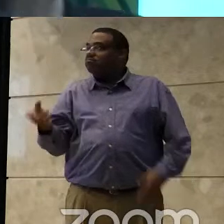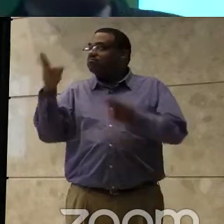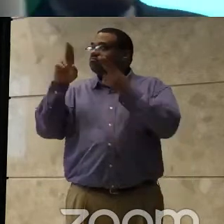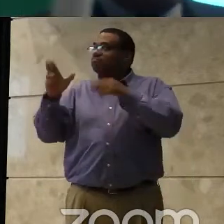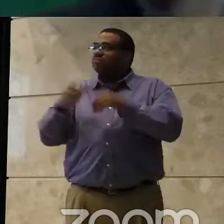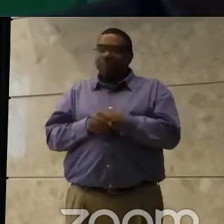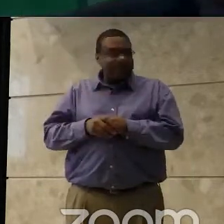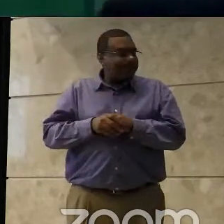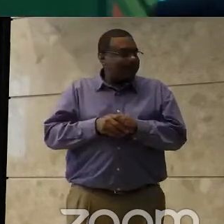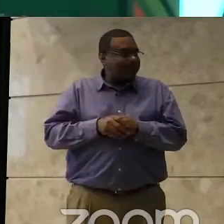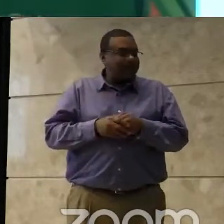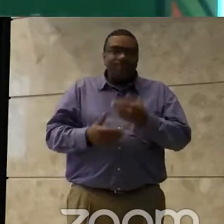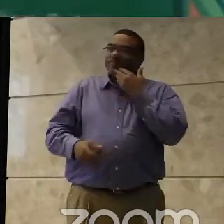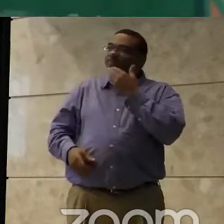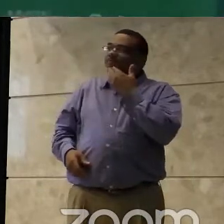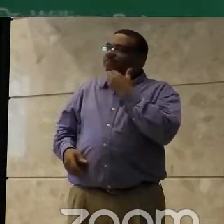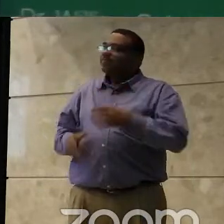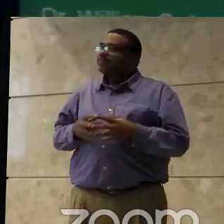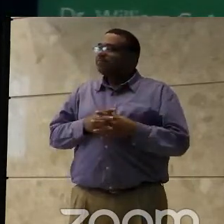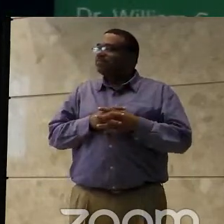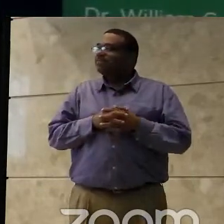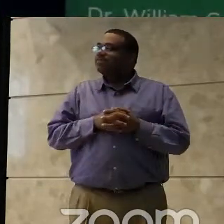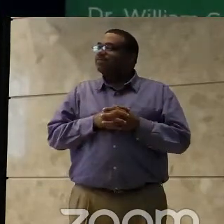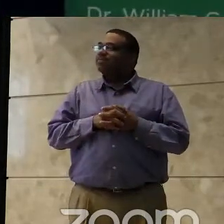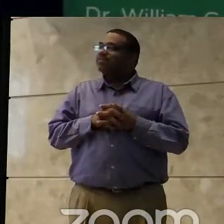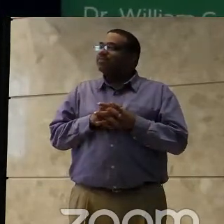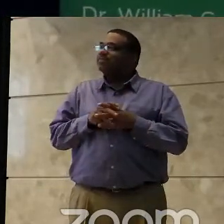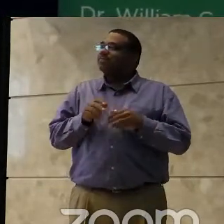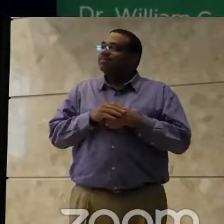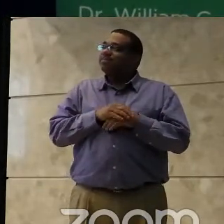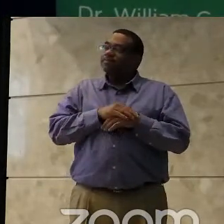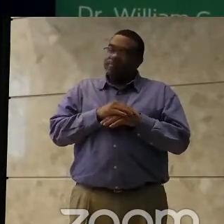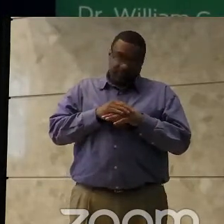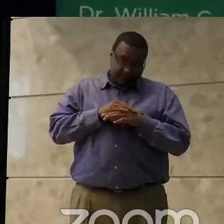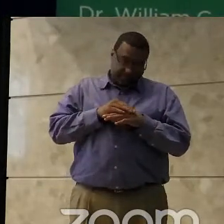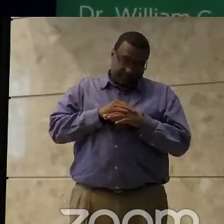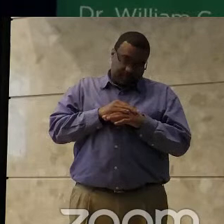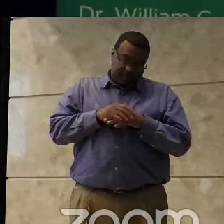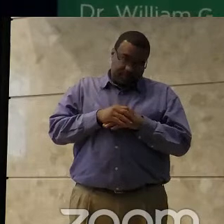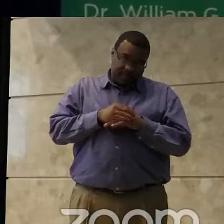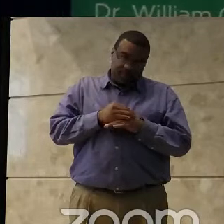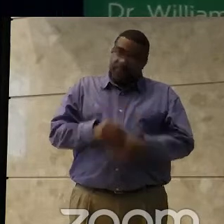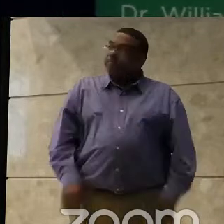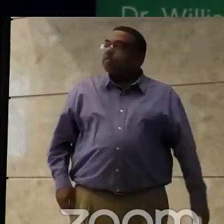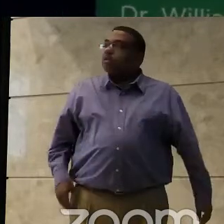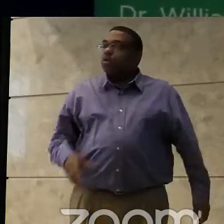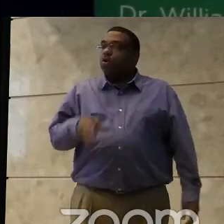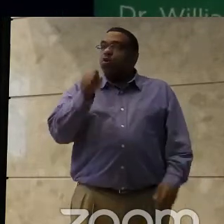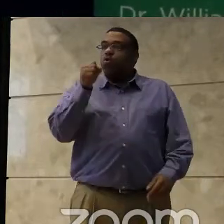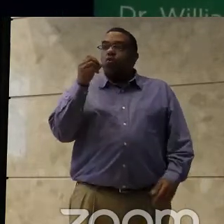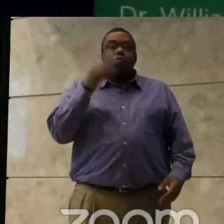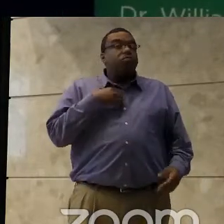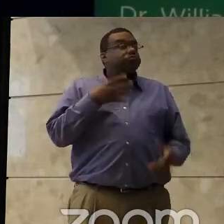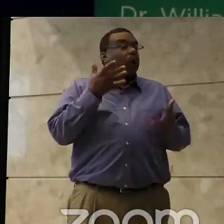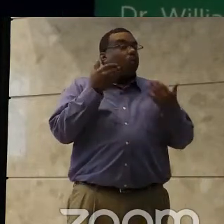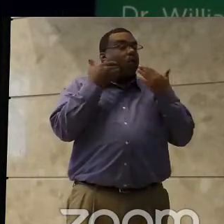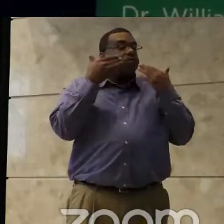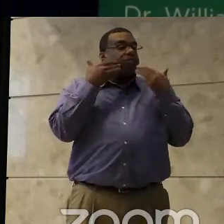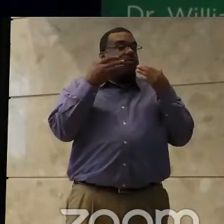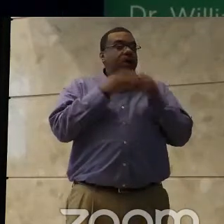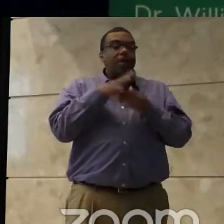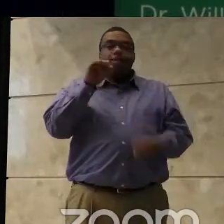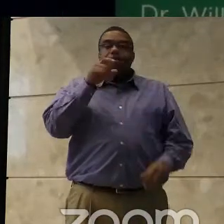Thank you. Thank you very much. So I want to thank